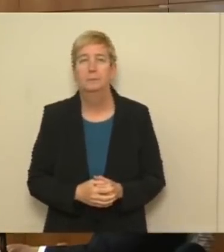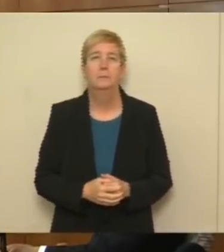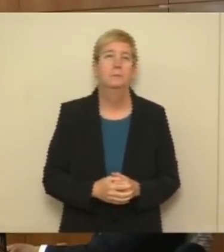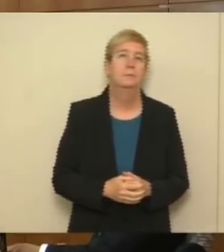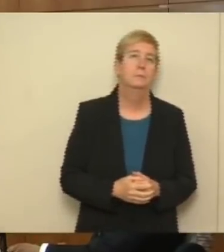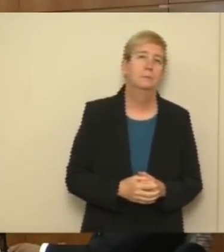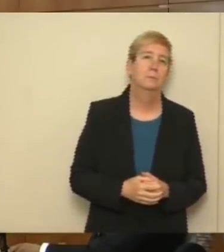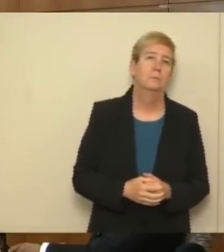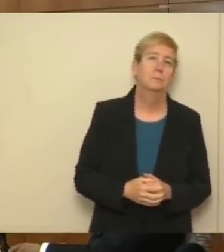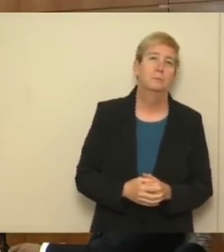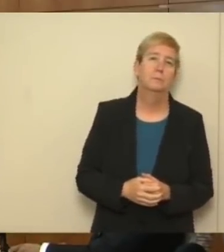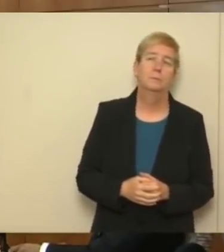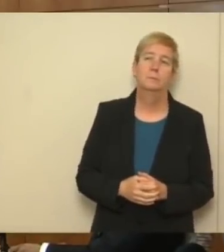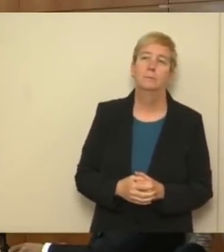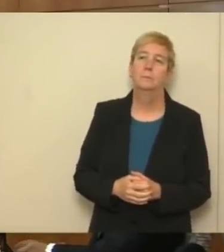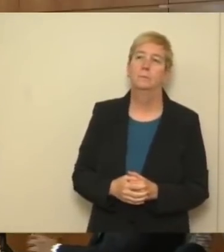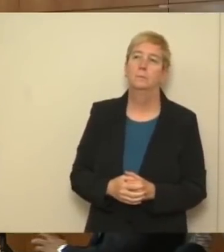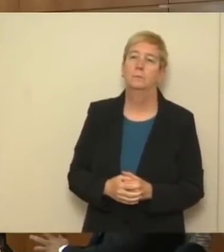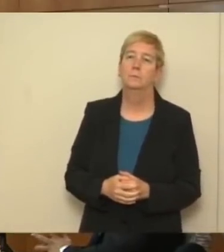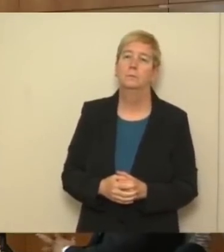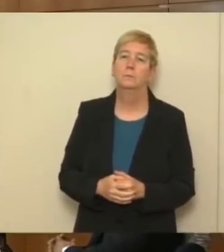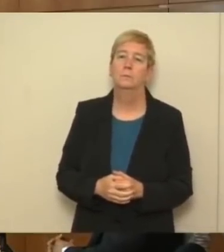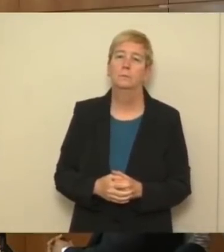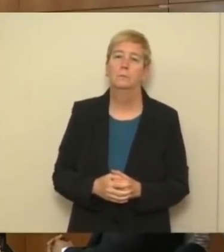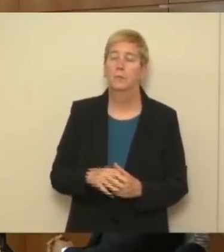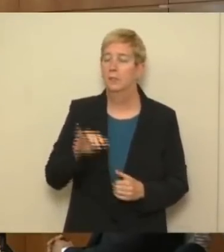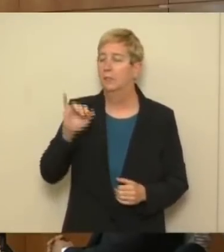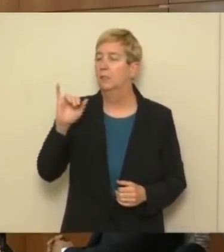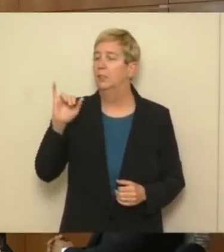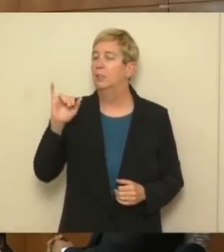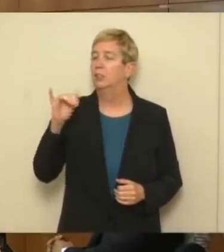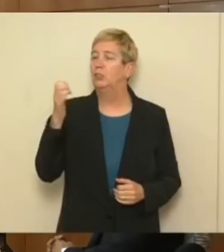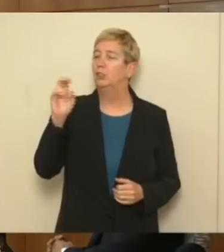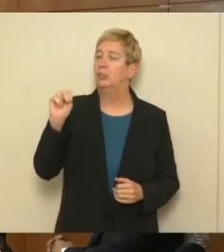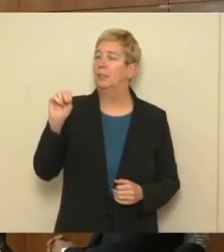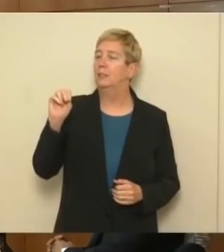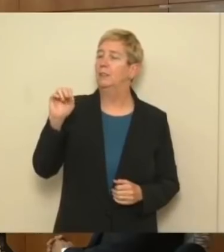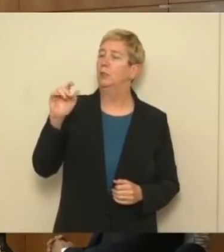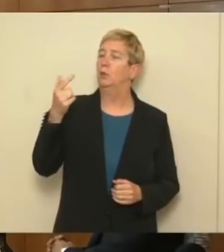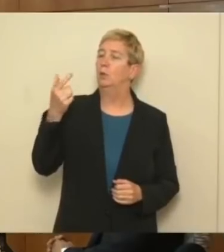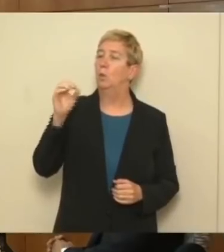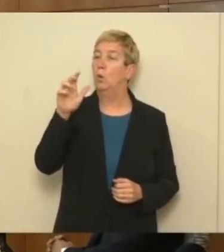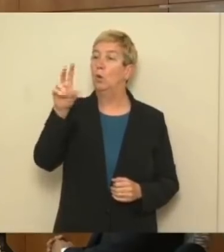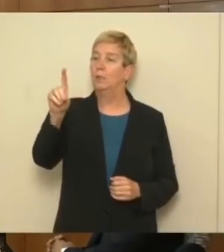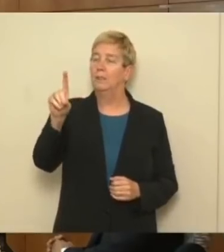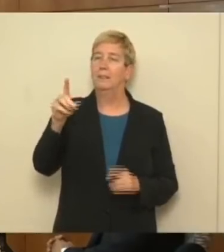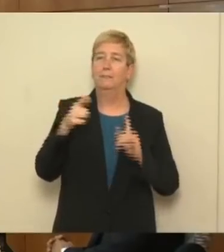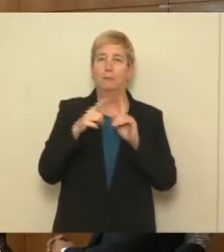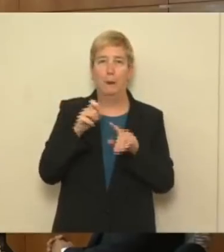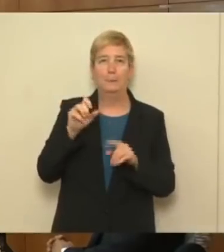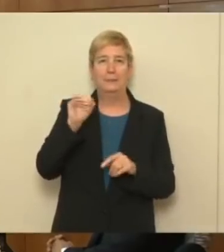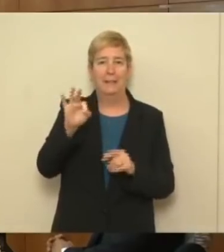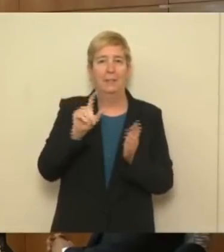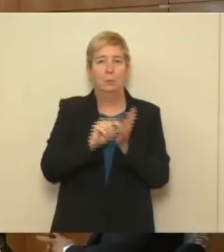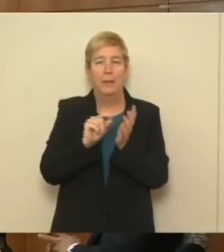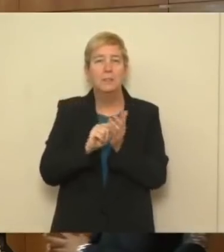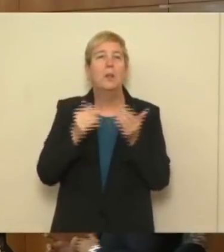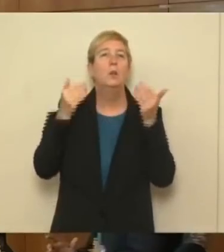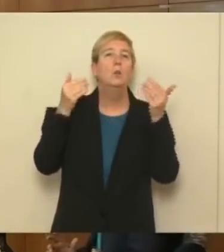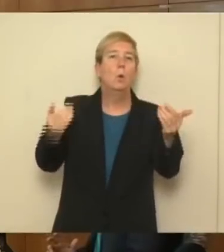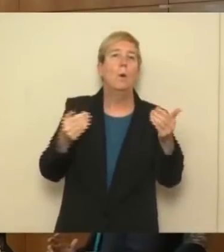Thank you, Governor. Next, we'll go to Jens Gould with the Santa Fe New Mexican. Jens, you are unmuted. Go ahead and ask your question.